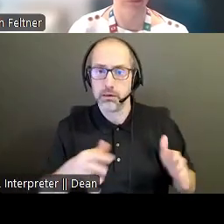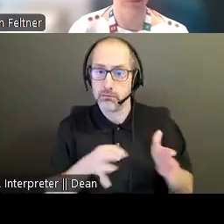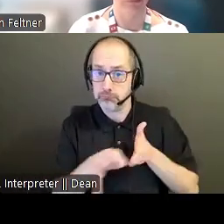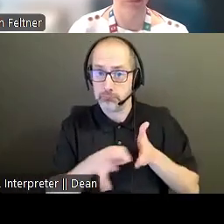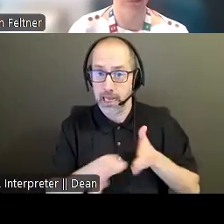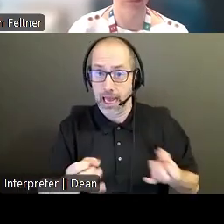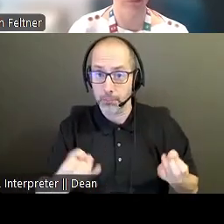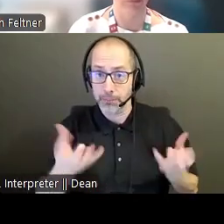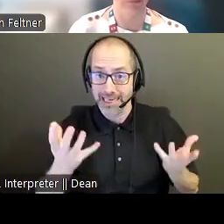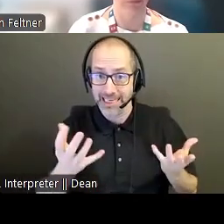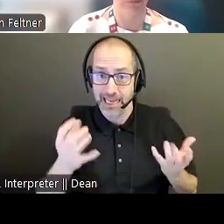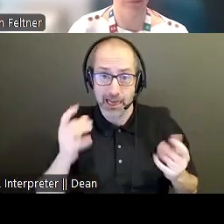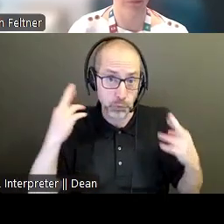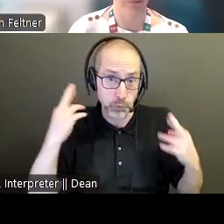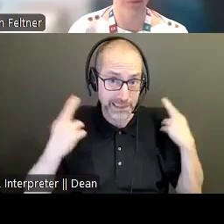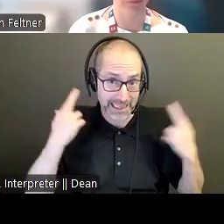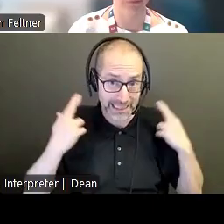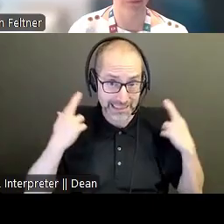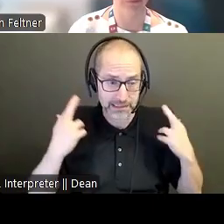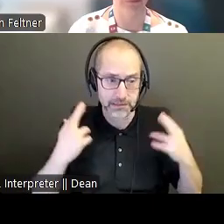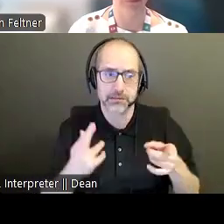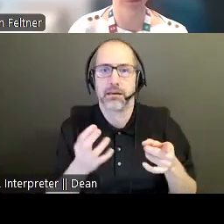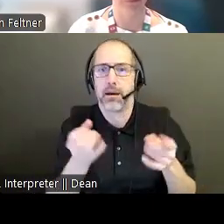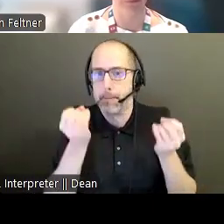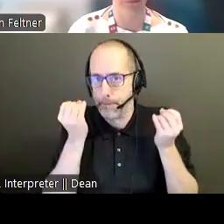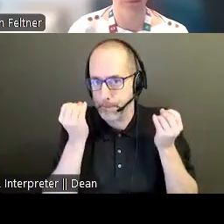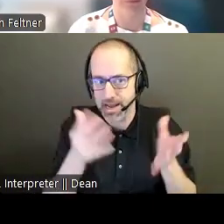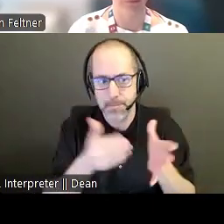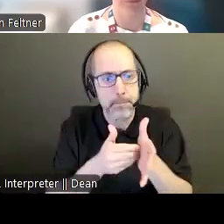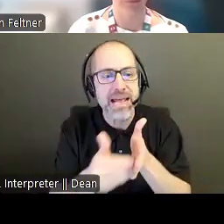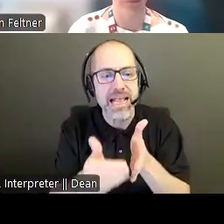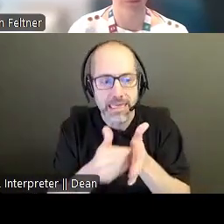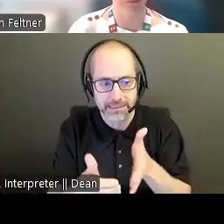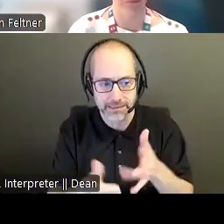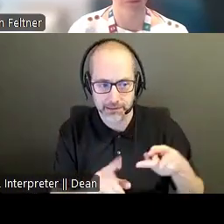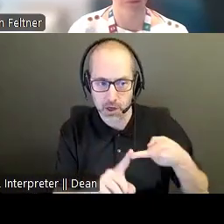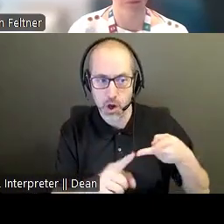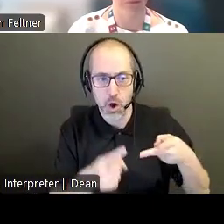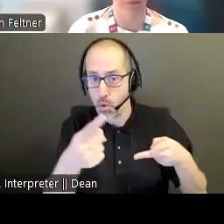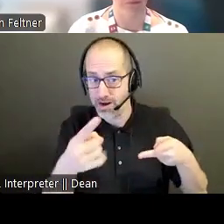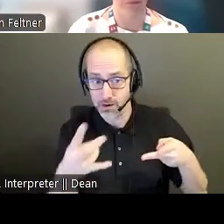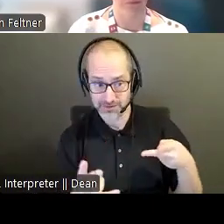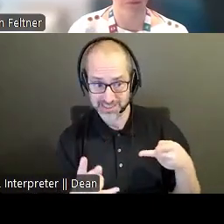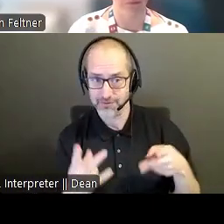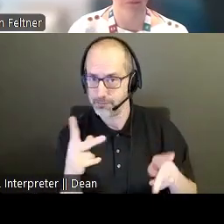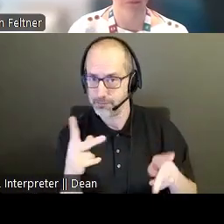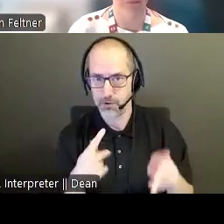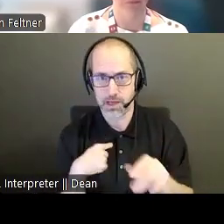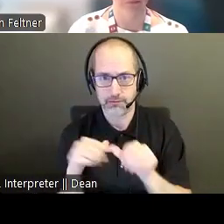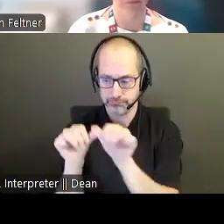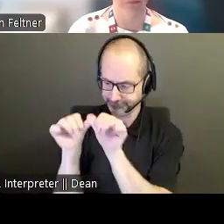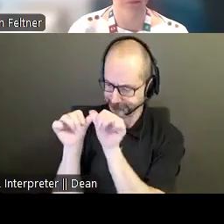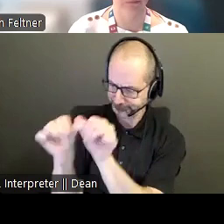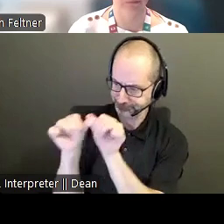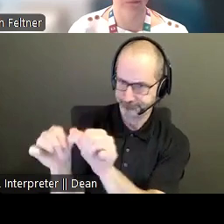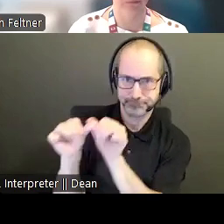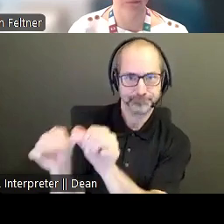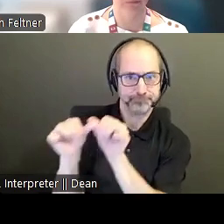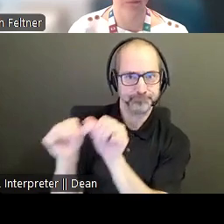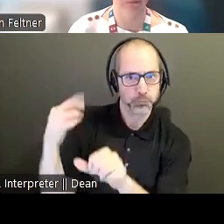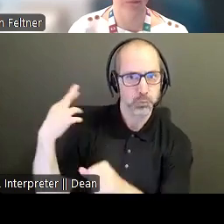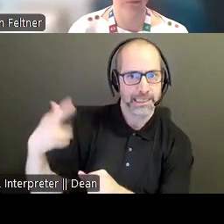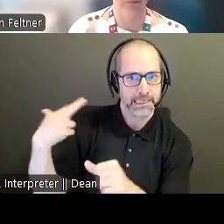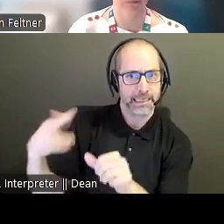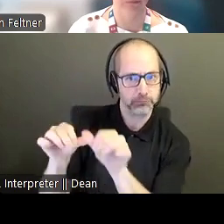About 1 in 7 people have a persistent tinnitus, something that's there all the time. And 10 to 20% of